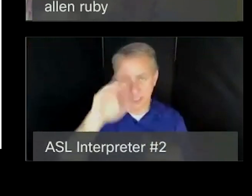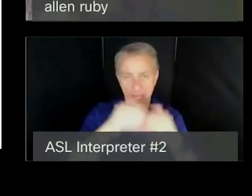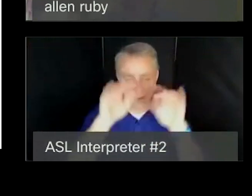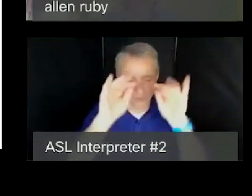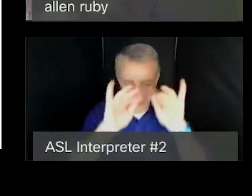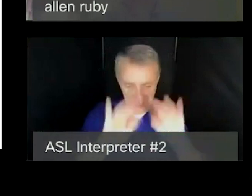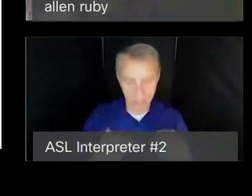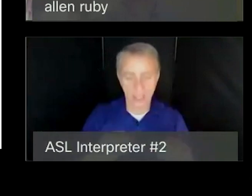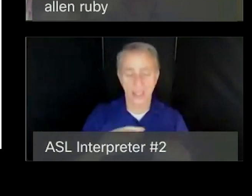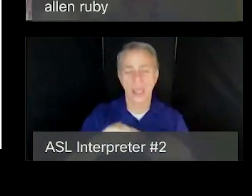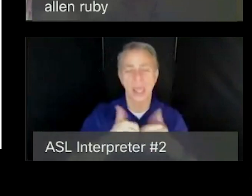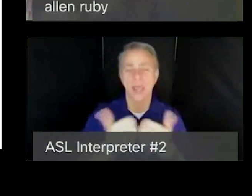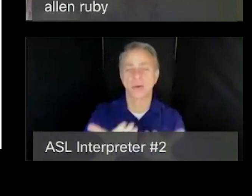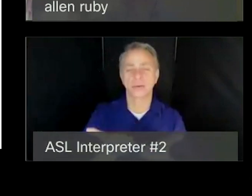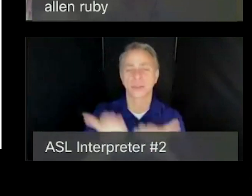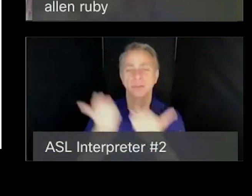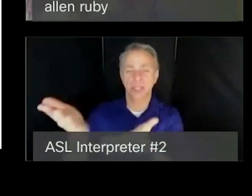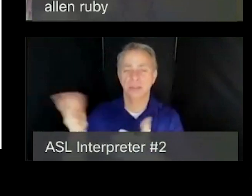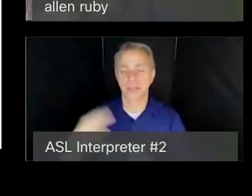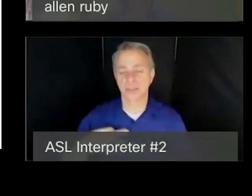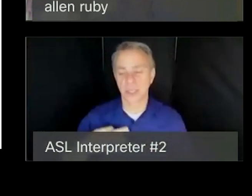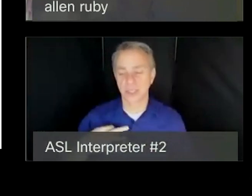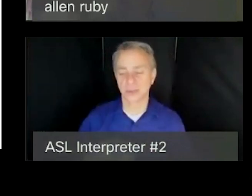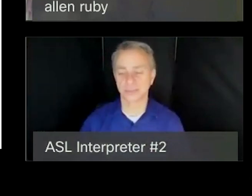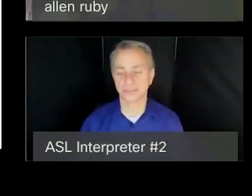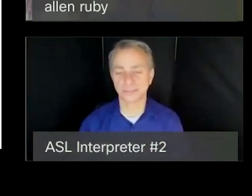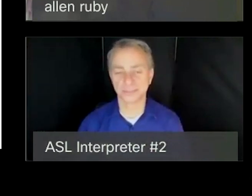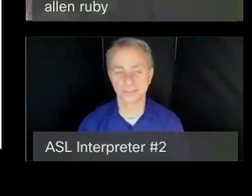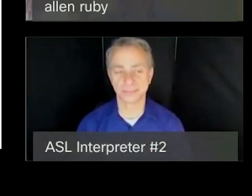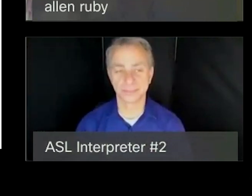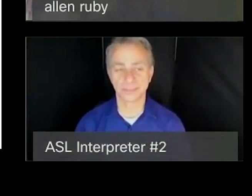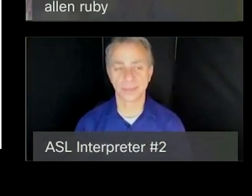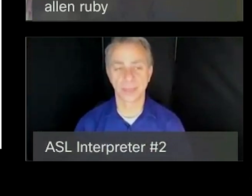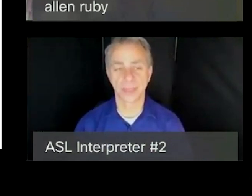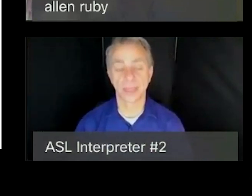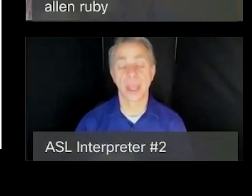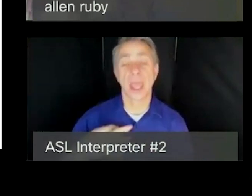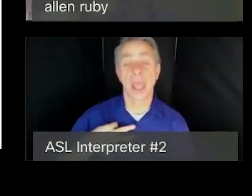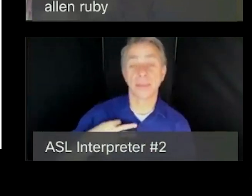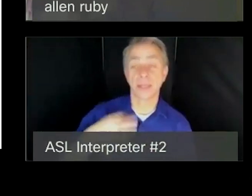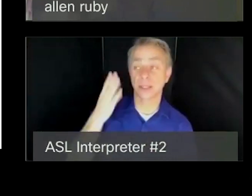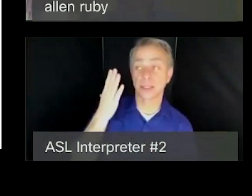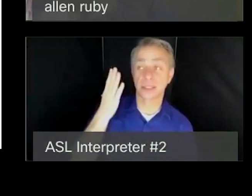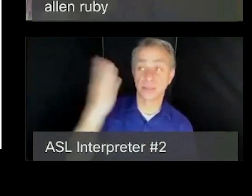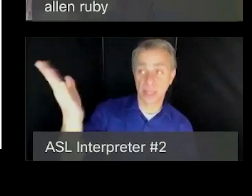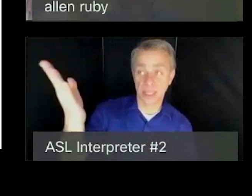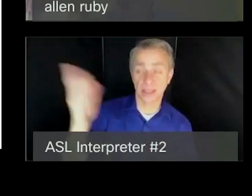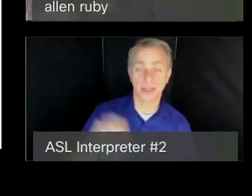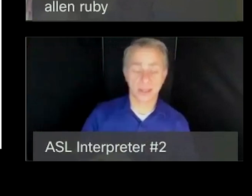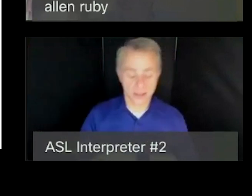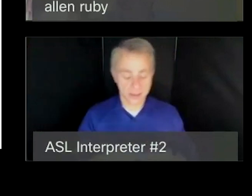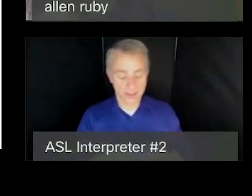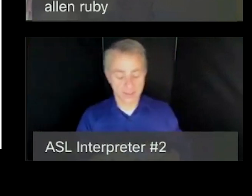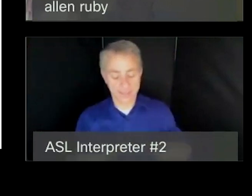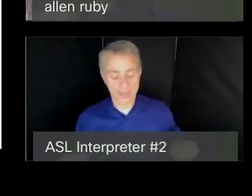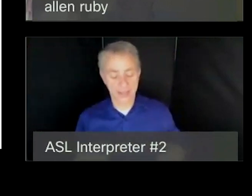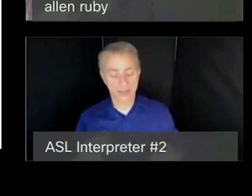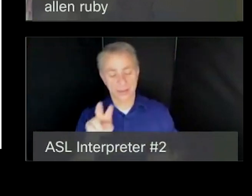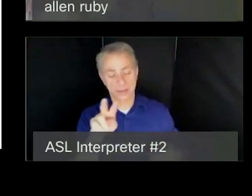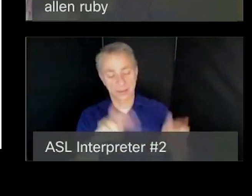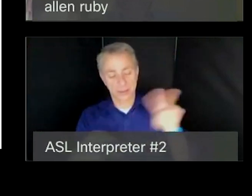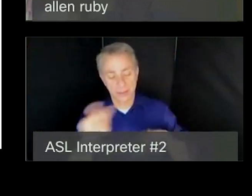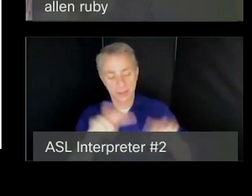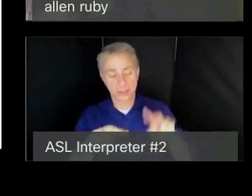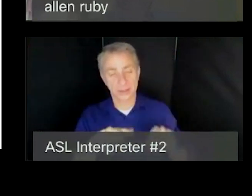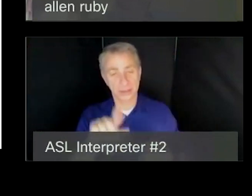actually submit. You submit your application, it's reviewed for compliance and responsiveness to the